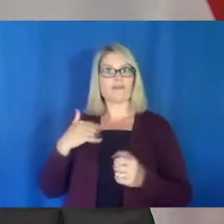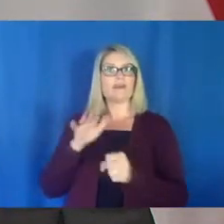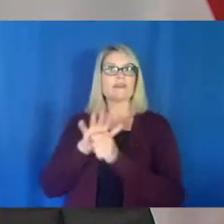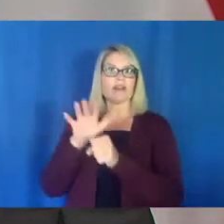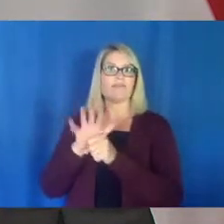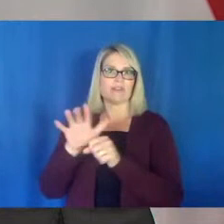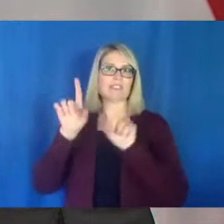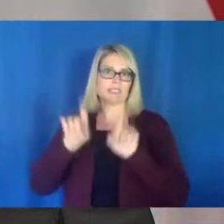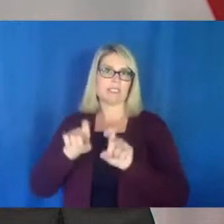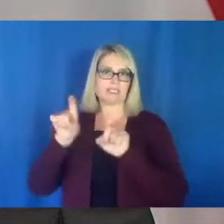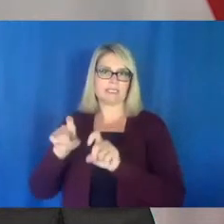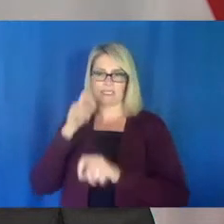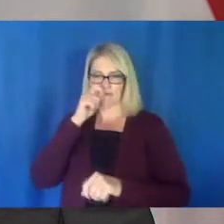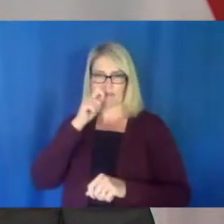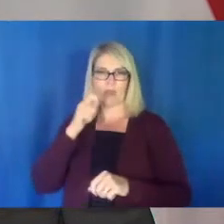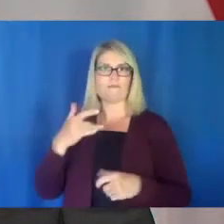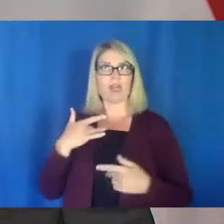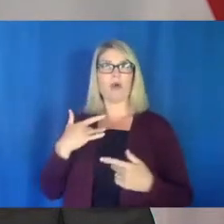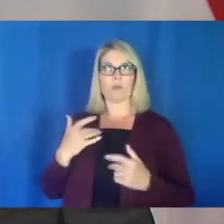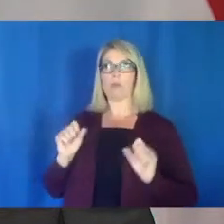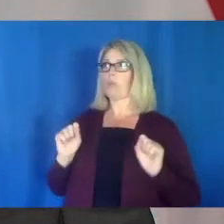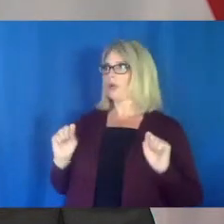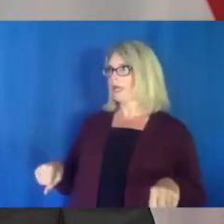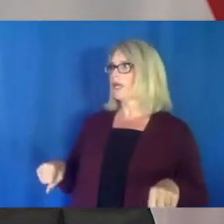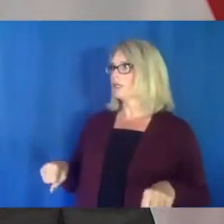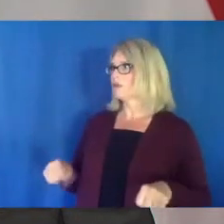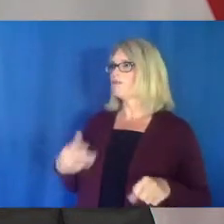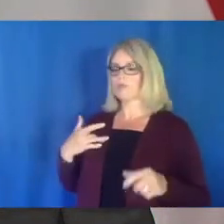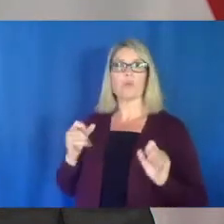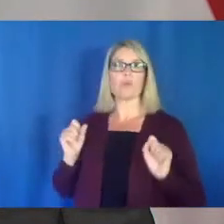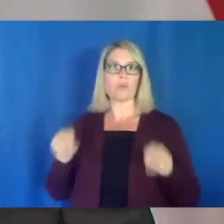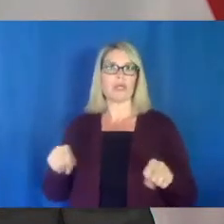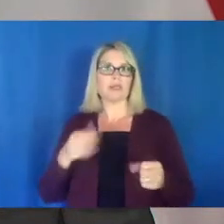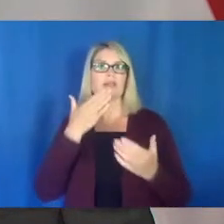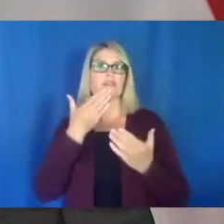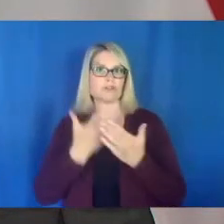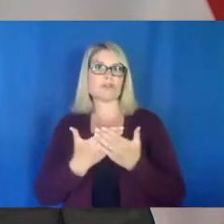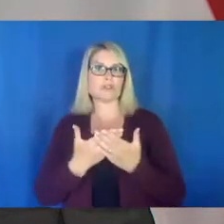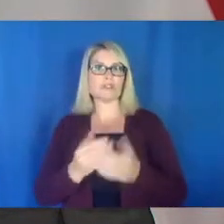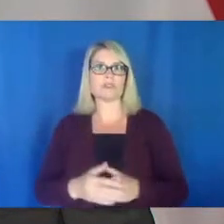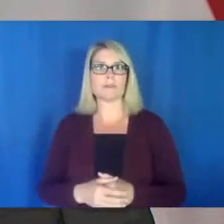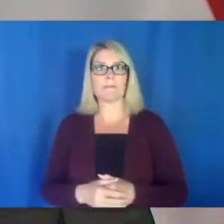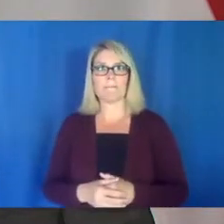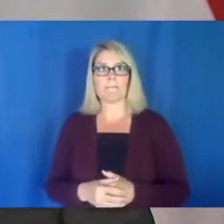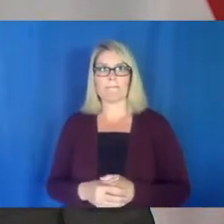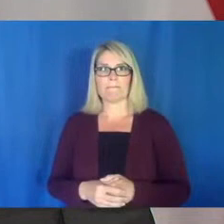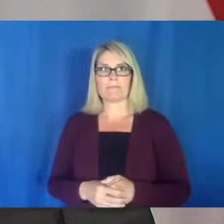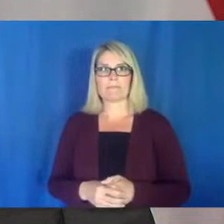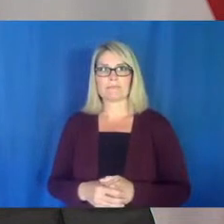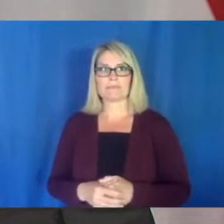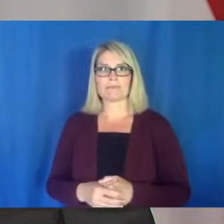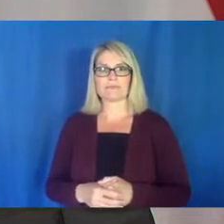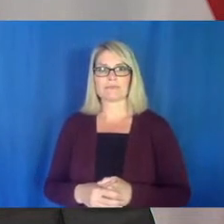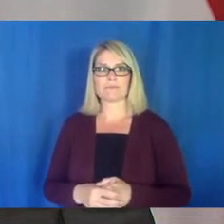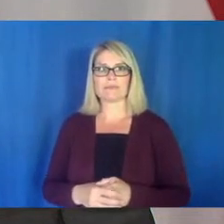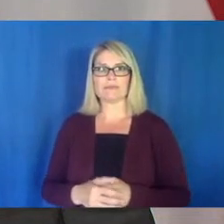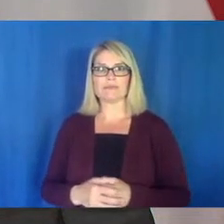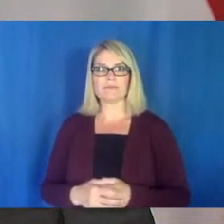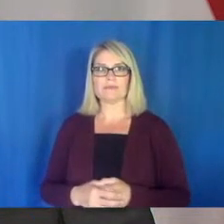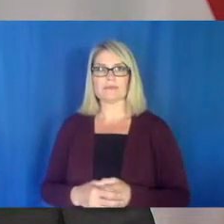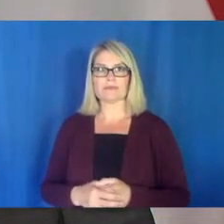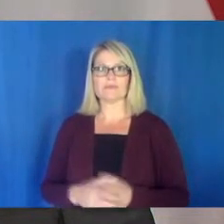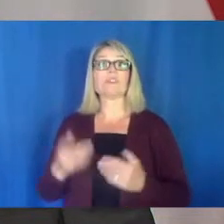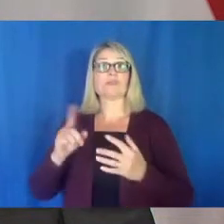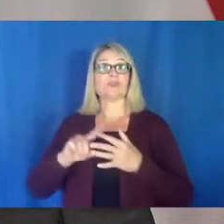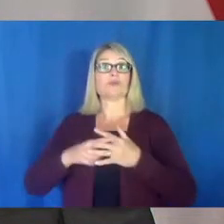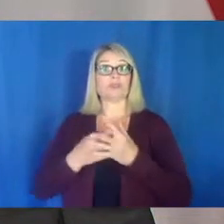us confidence to say we're in a good place here. So I think that that's a little bit different. And when we look toward opening